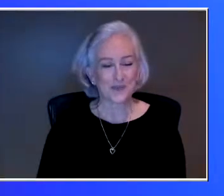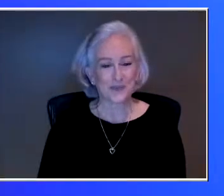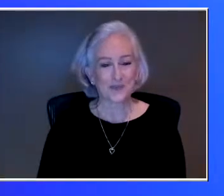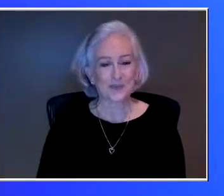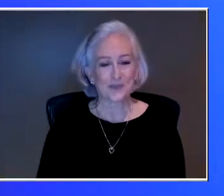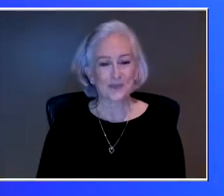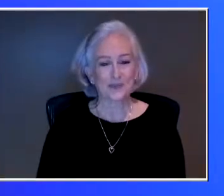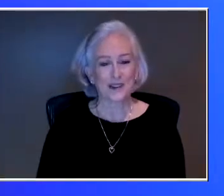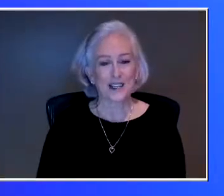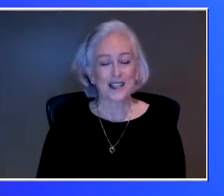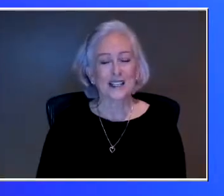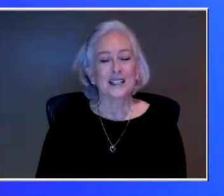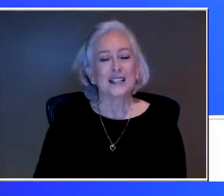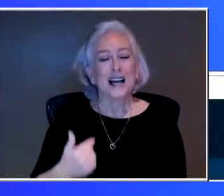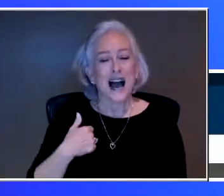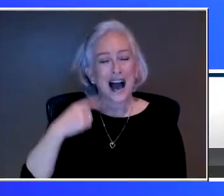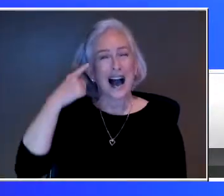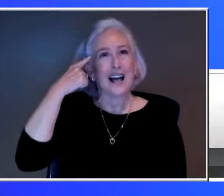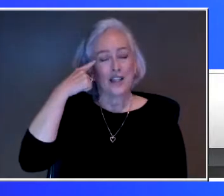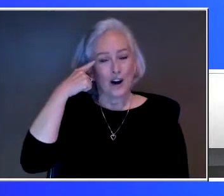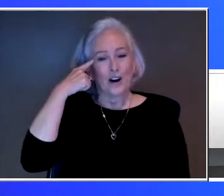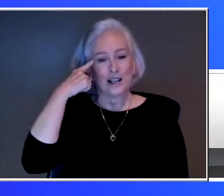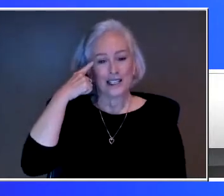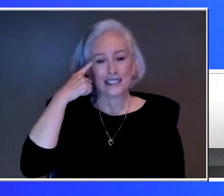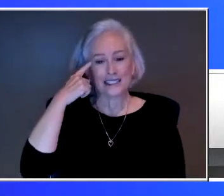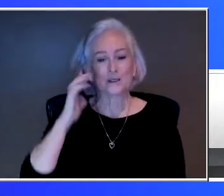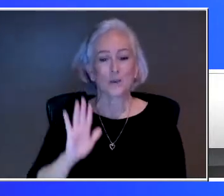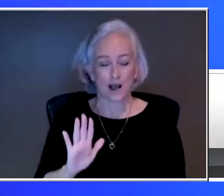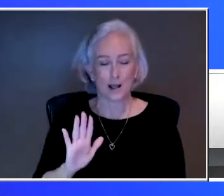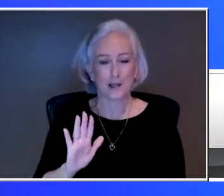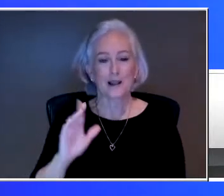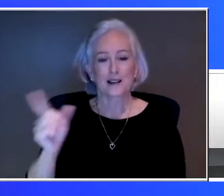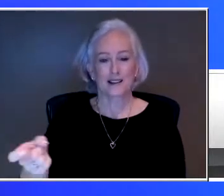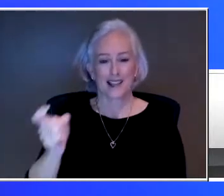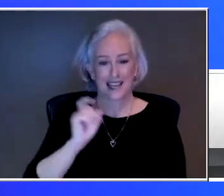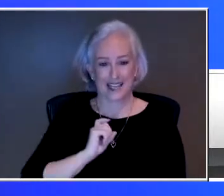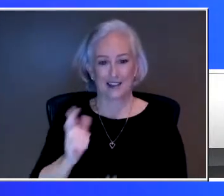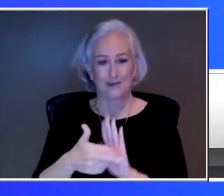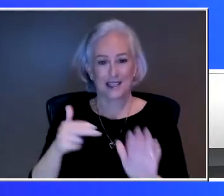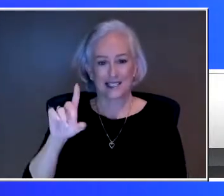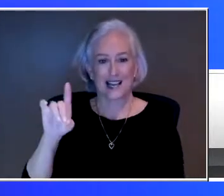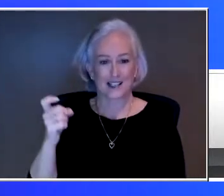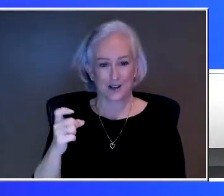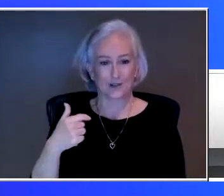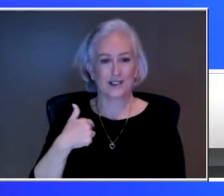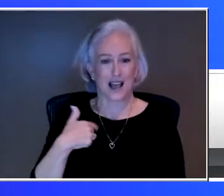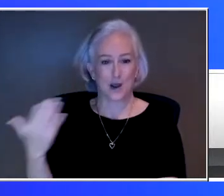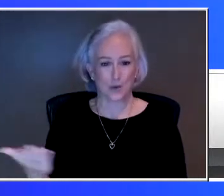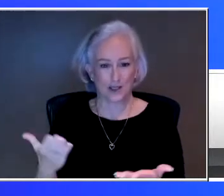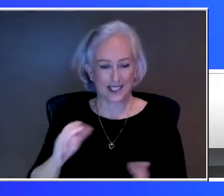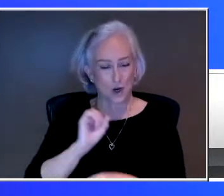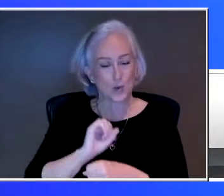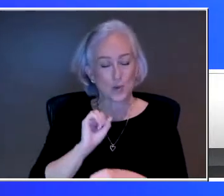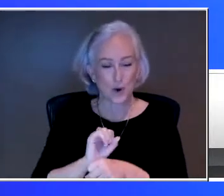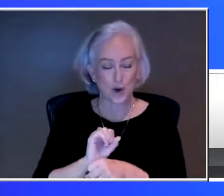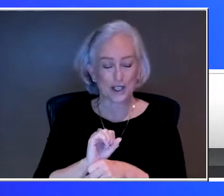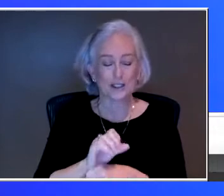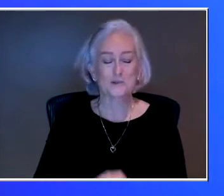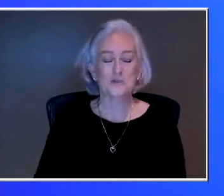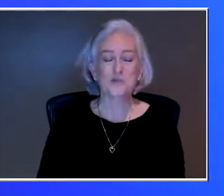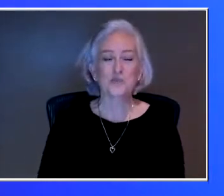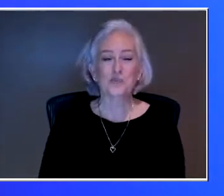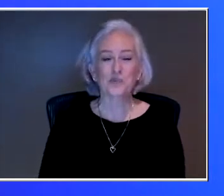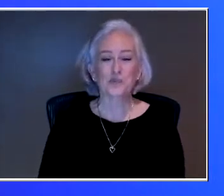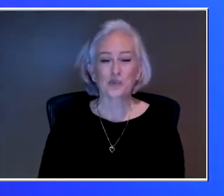I figured that, I got the diagnosis, I was here at work, and it was headed into